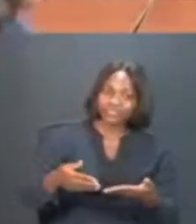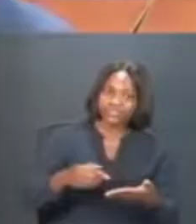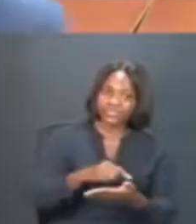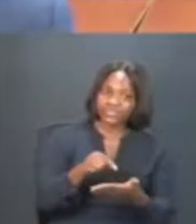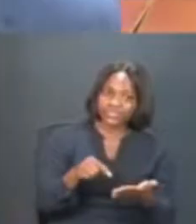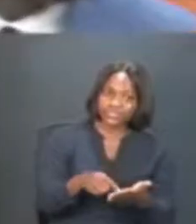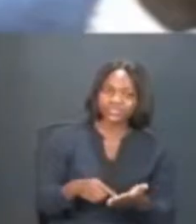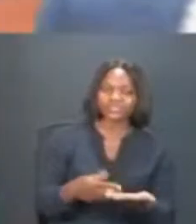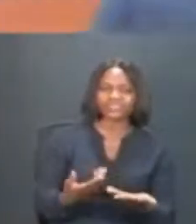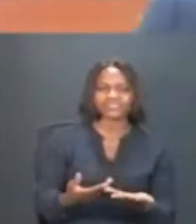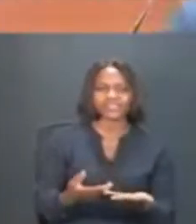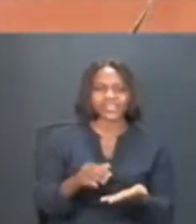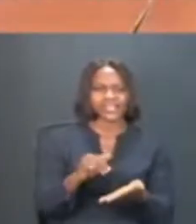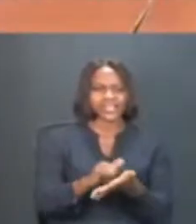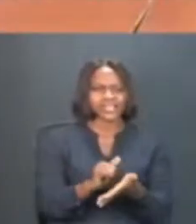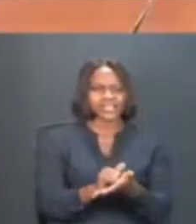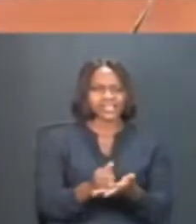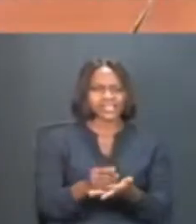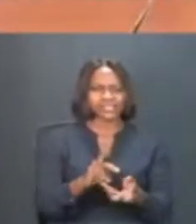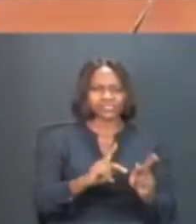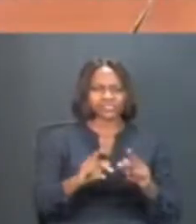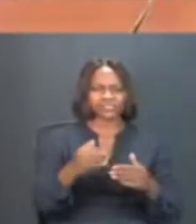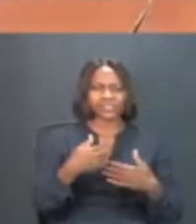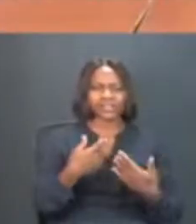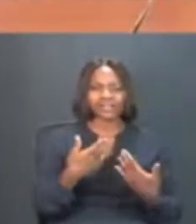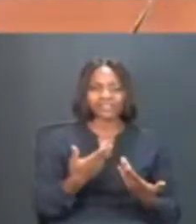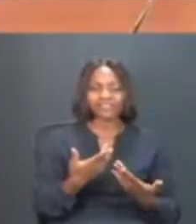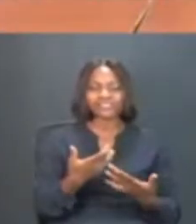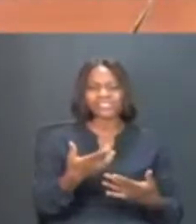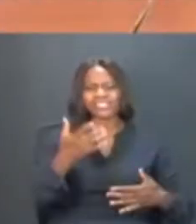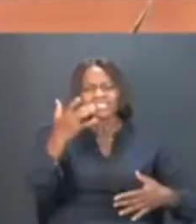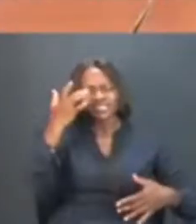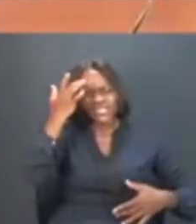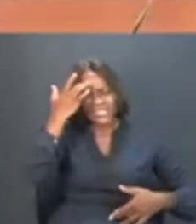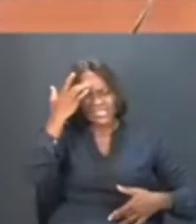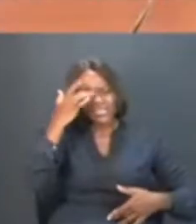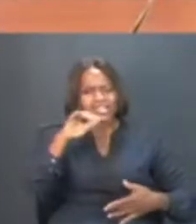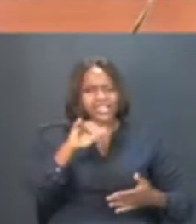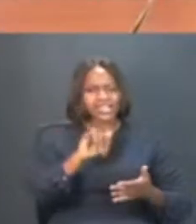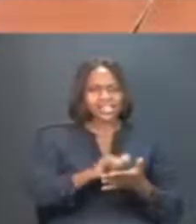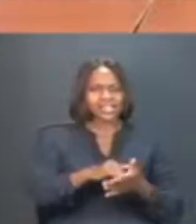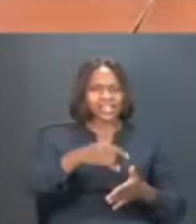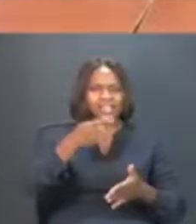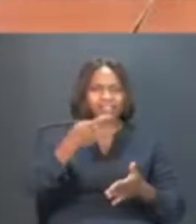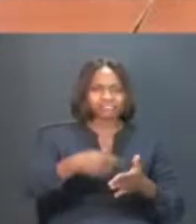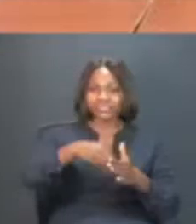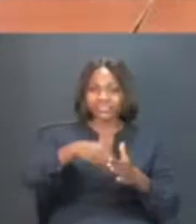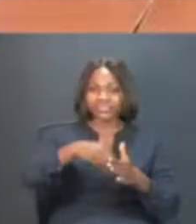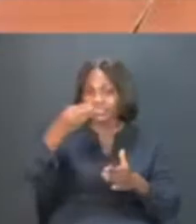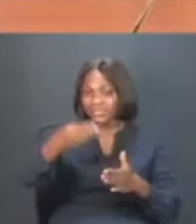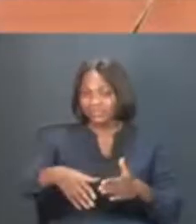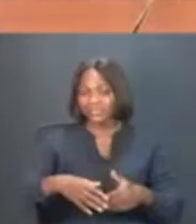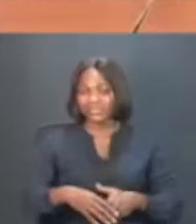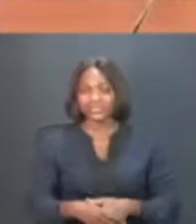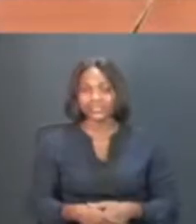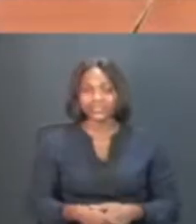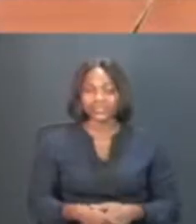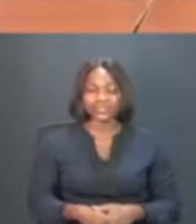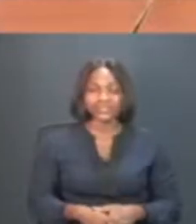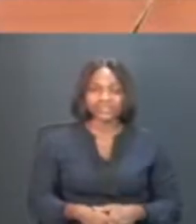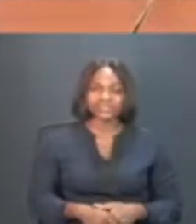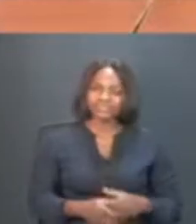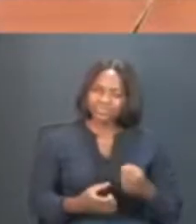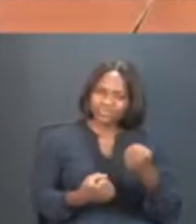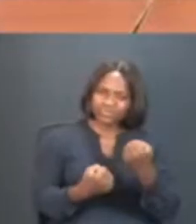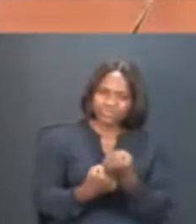non-transmissible diseases and people with high burden diseases that require a lot of financial resources. But I'll call on government to